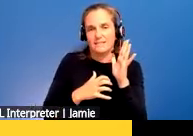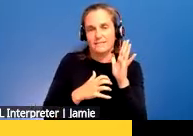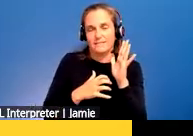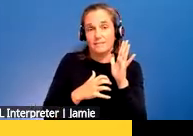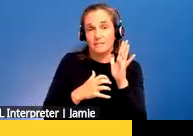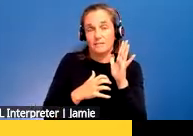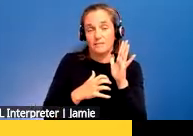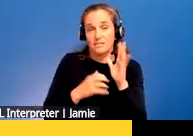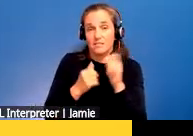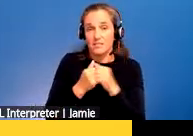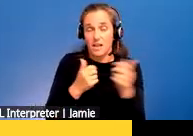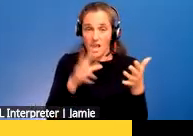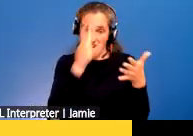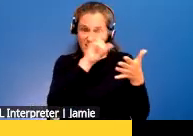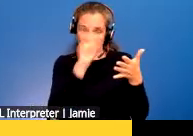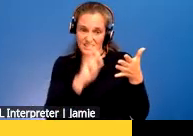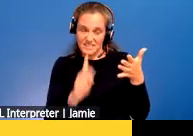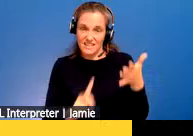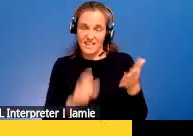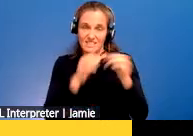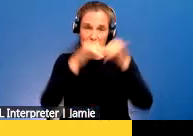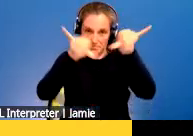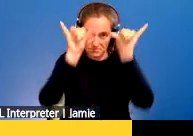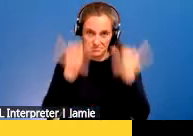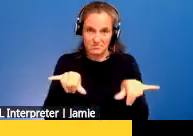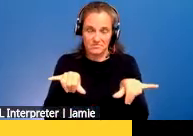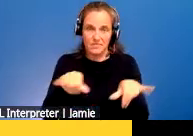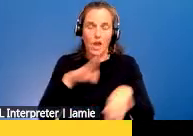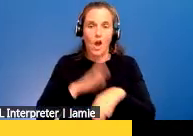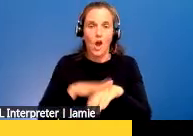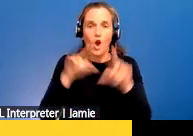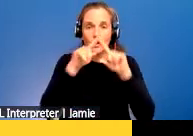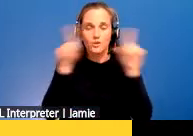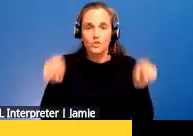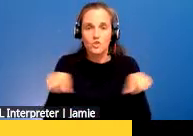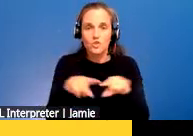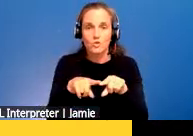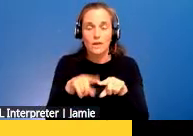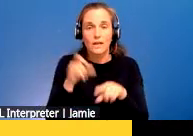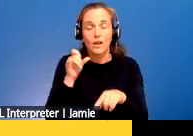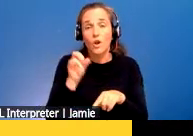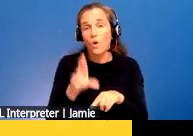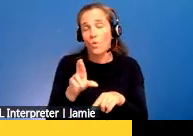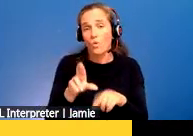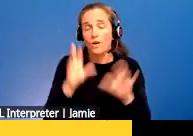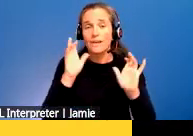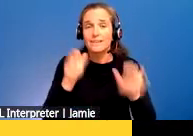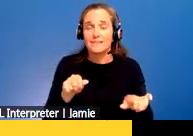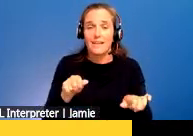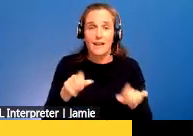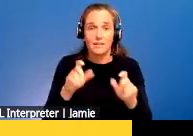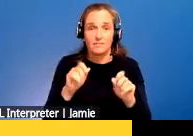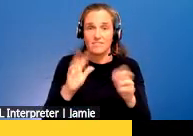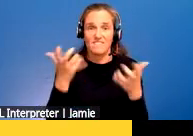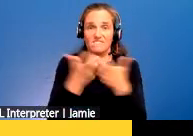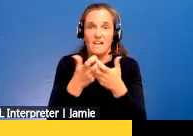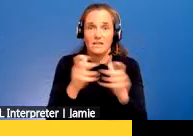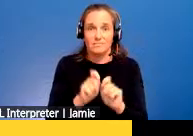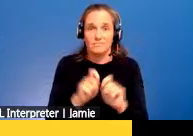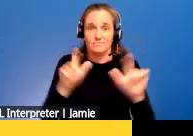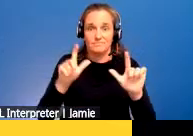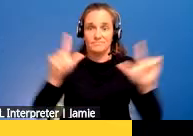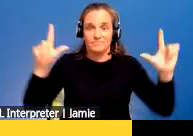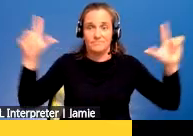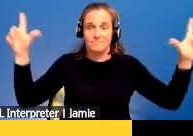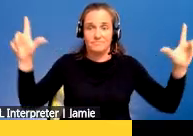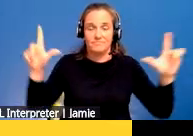designed in a way that is fixed on a screen, or whether it can adapt to your size of the screen, and that way that it